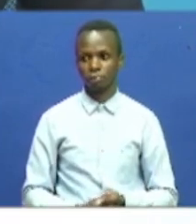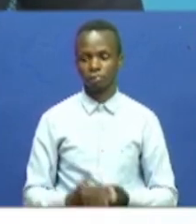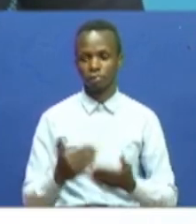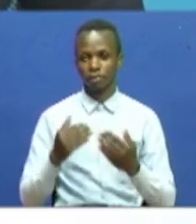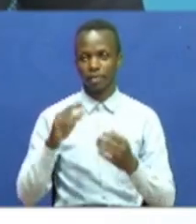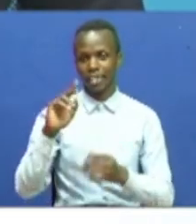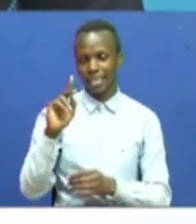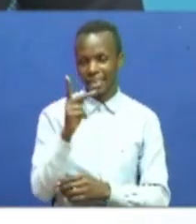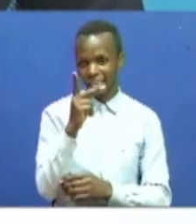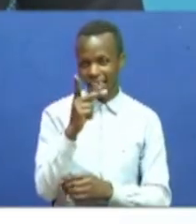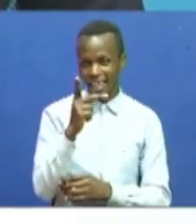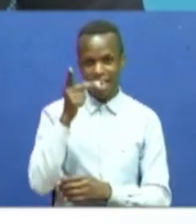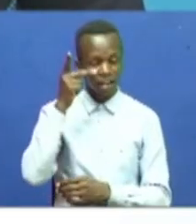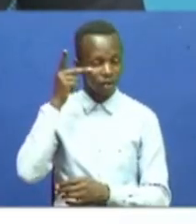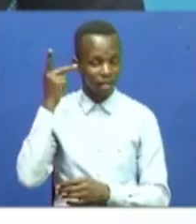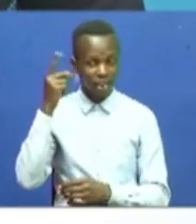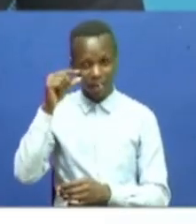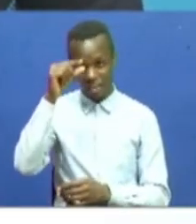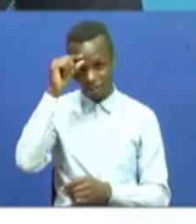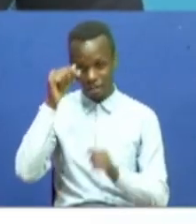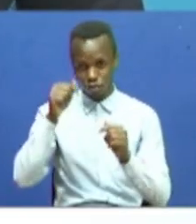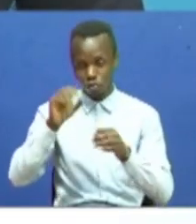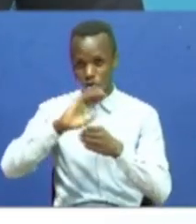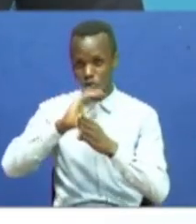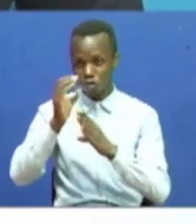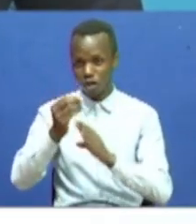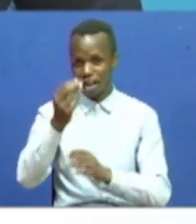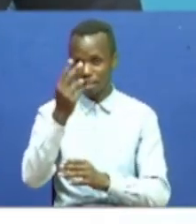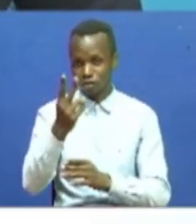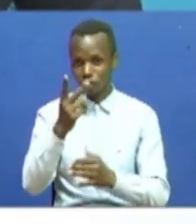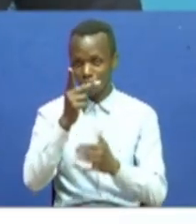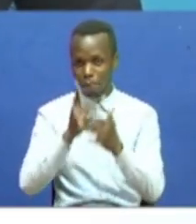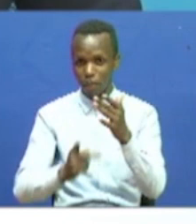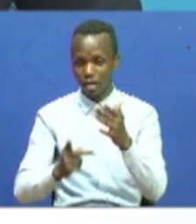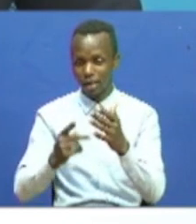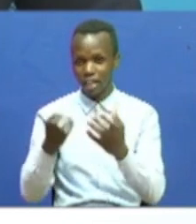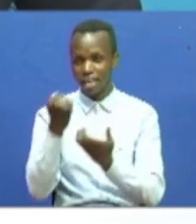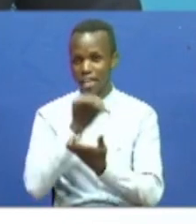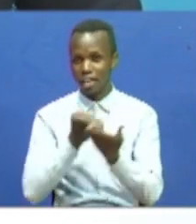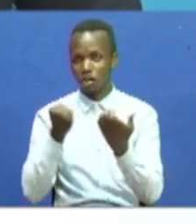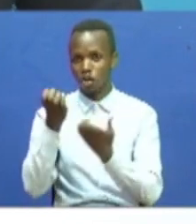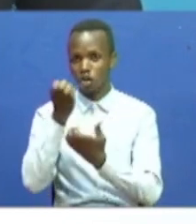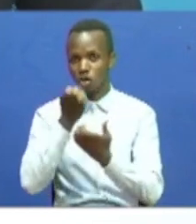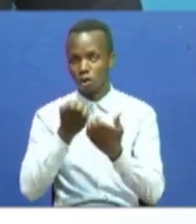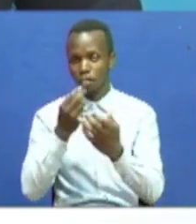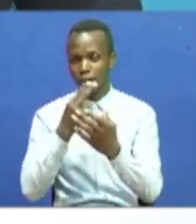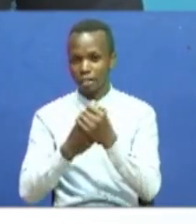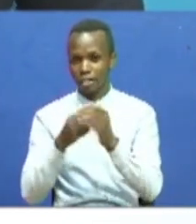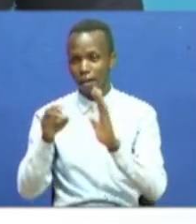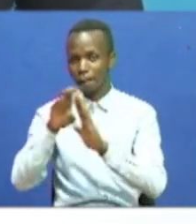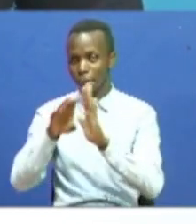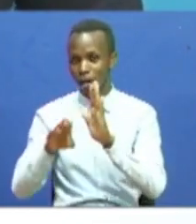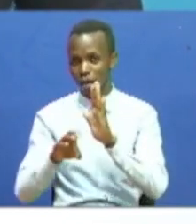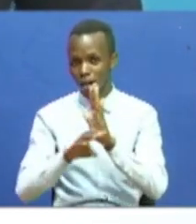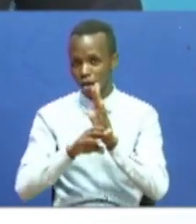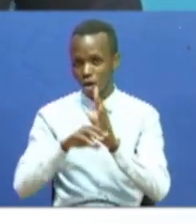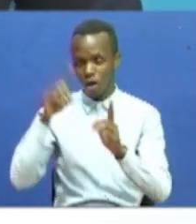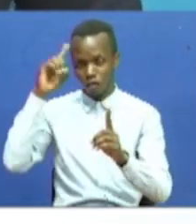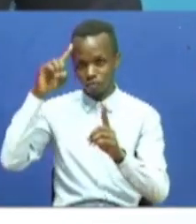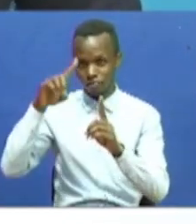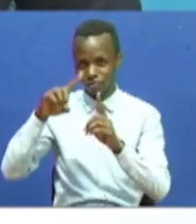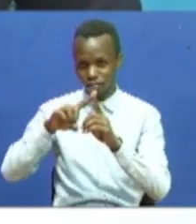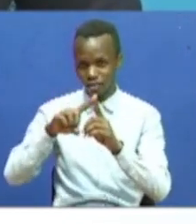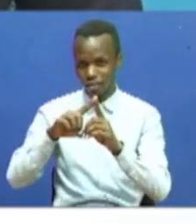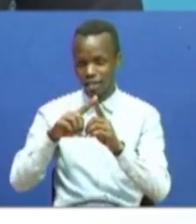The Kenyan and Korean governments today concluded their second phase of the Economic Innovation Partnership Program, whose purpose is to